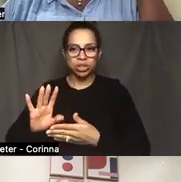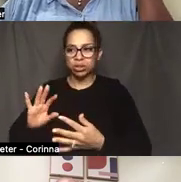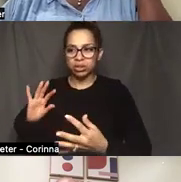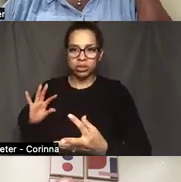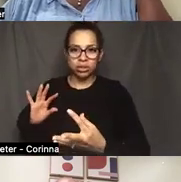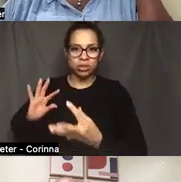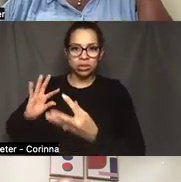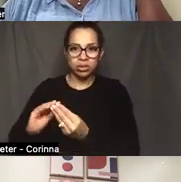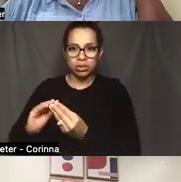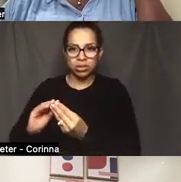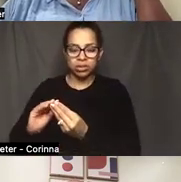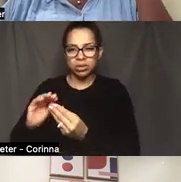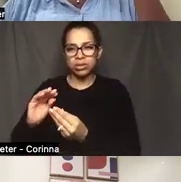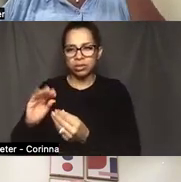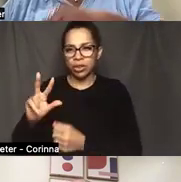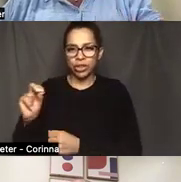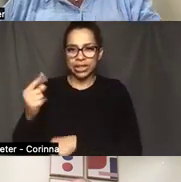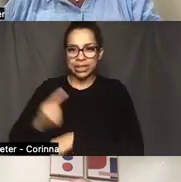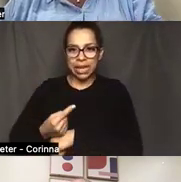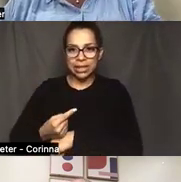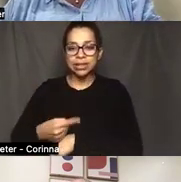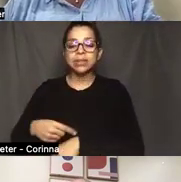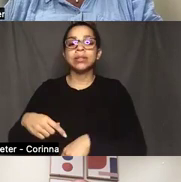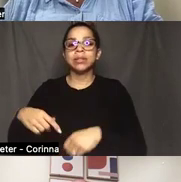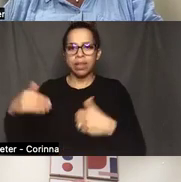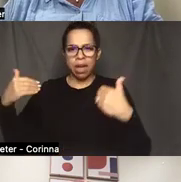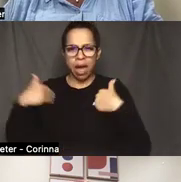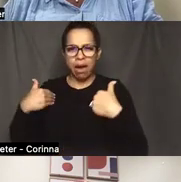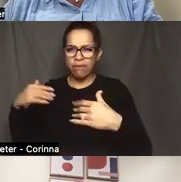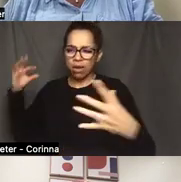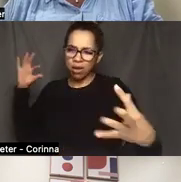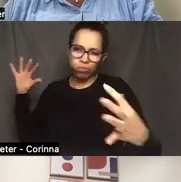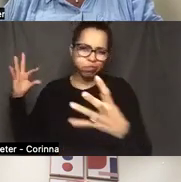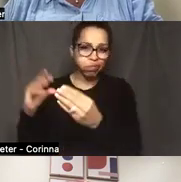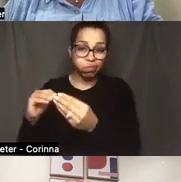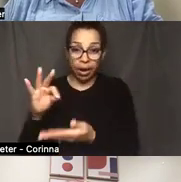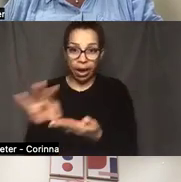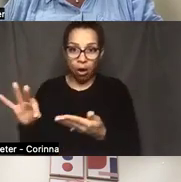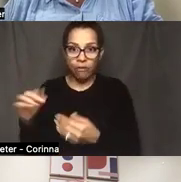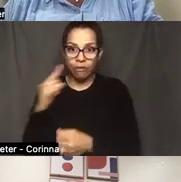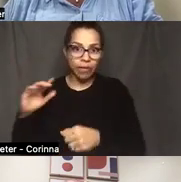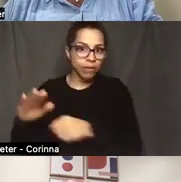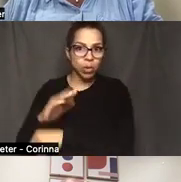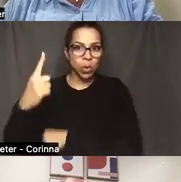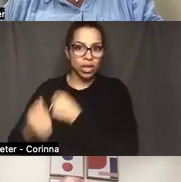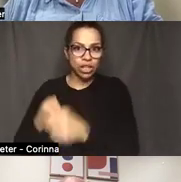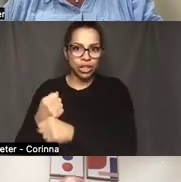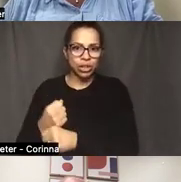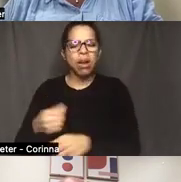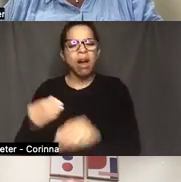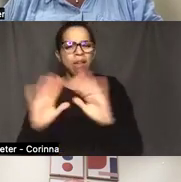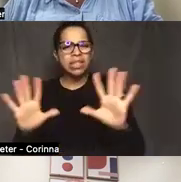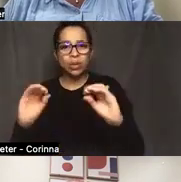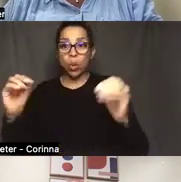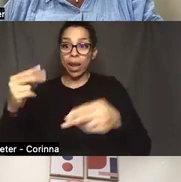completed in the previous 30 days and have a running count for the year. So they obviously don't have any identifying information,